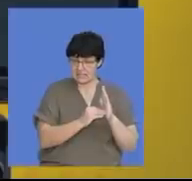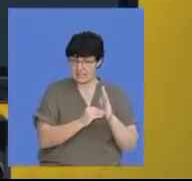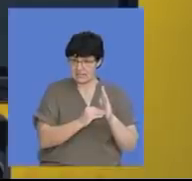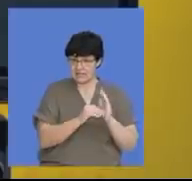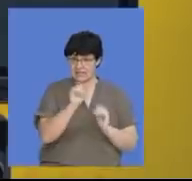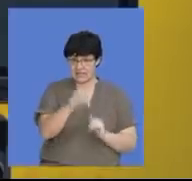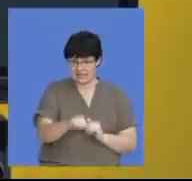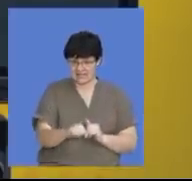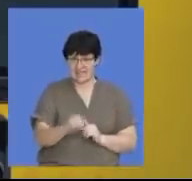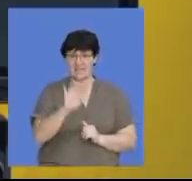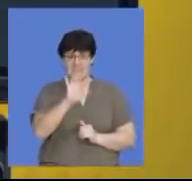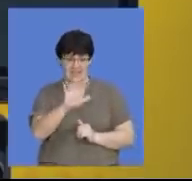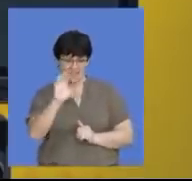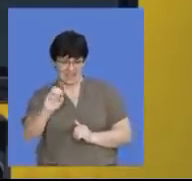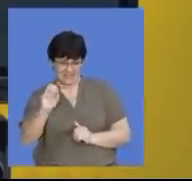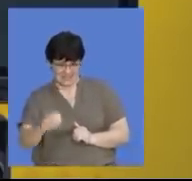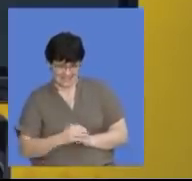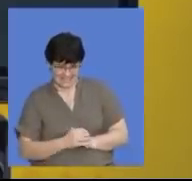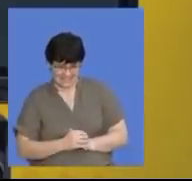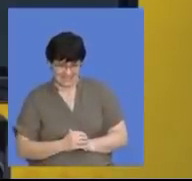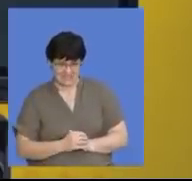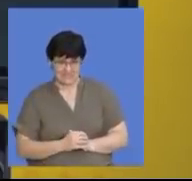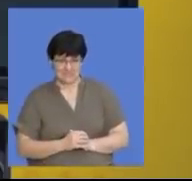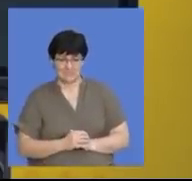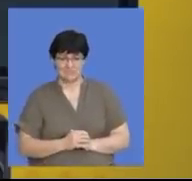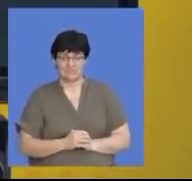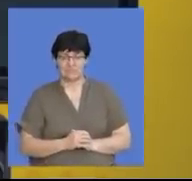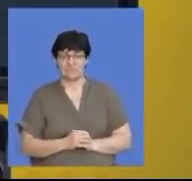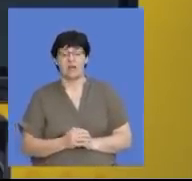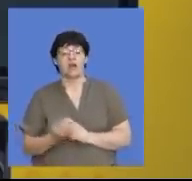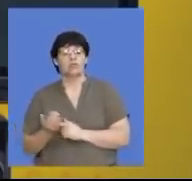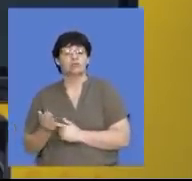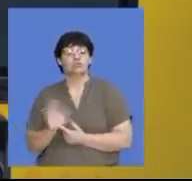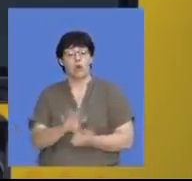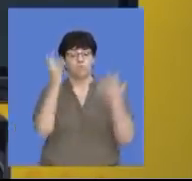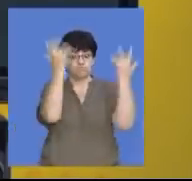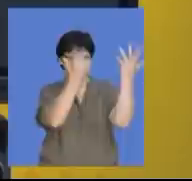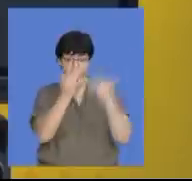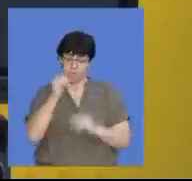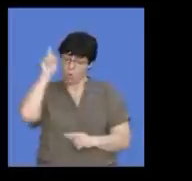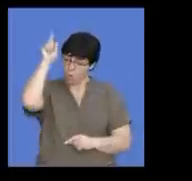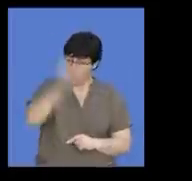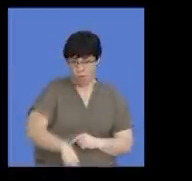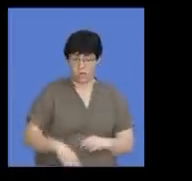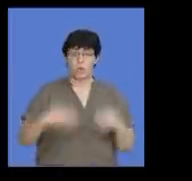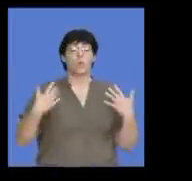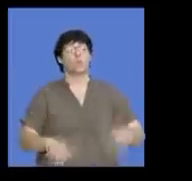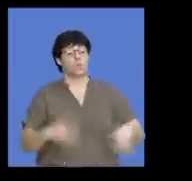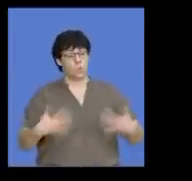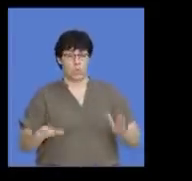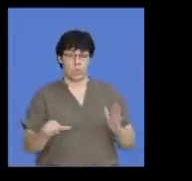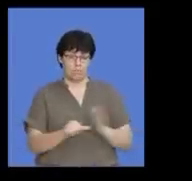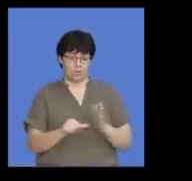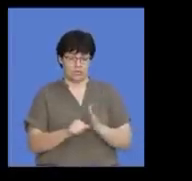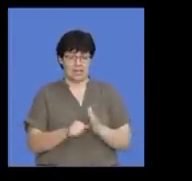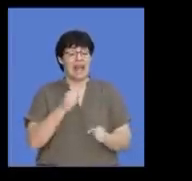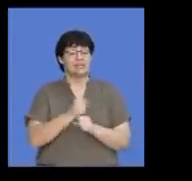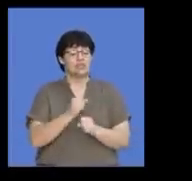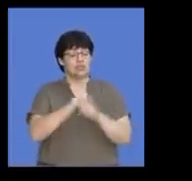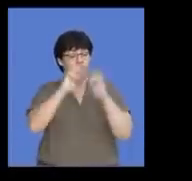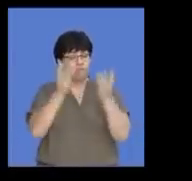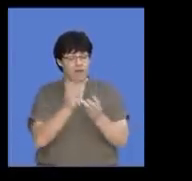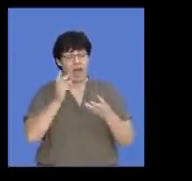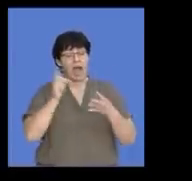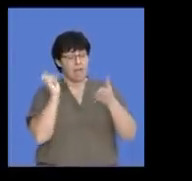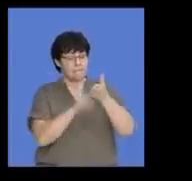yes, 500. So, show all calculations. Very important in that in geography, we